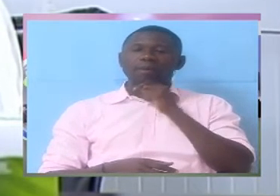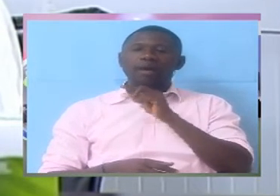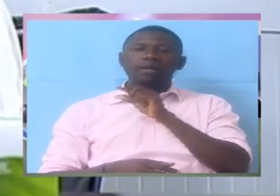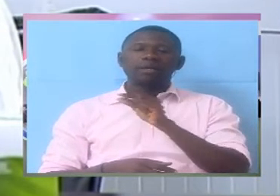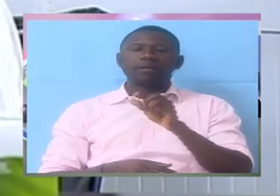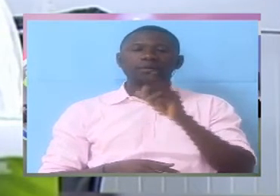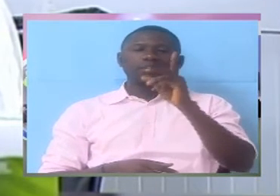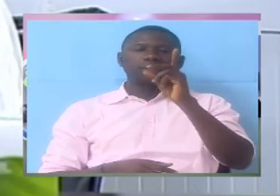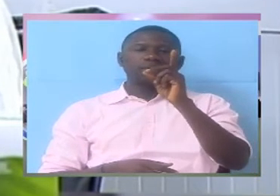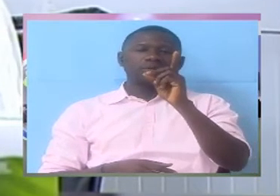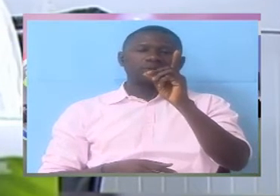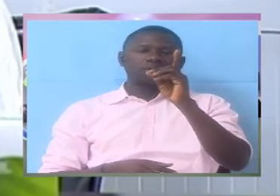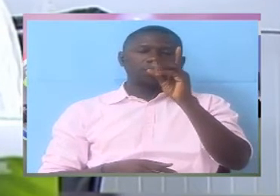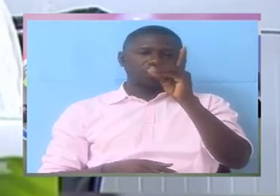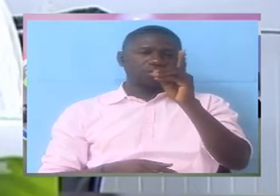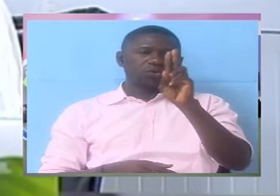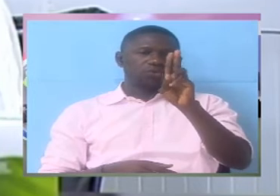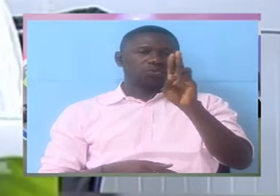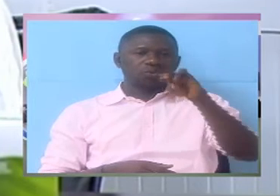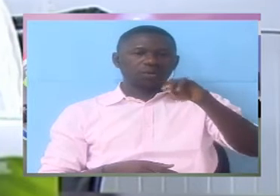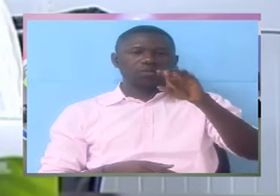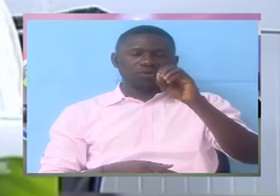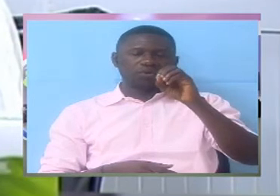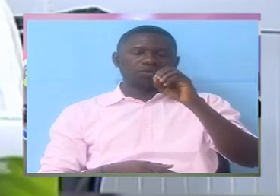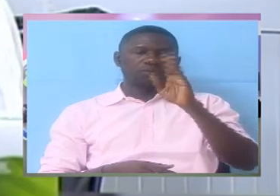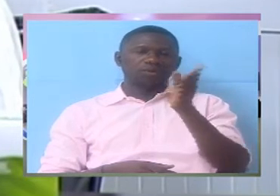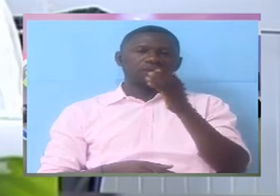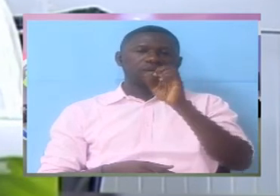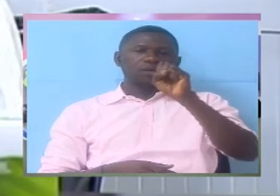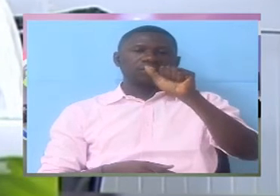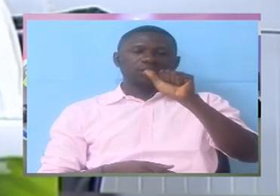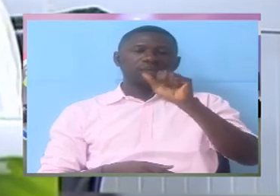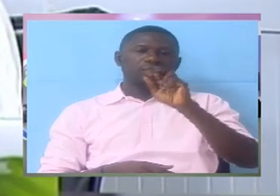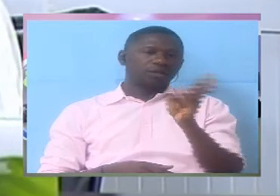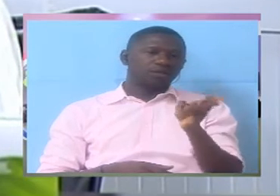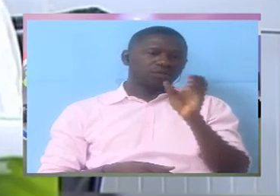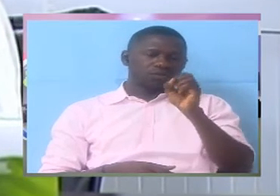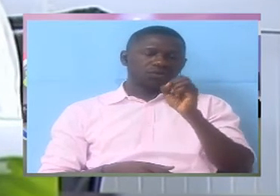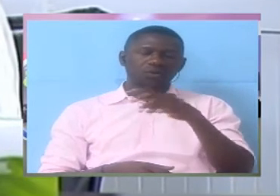Dumo Saho. They wanted to use him as a state